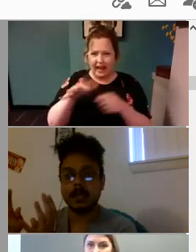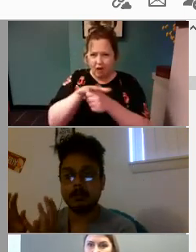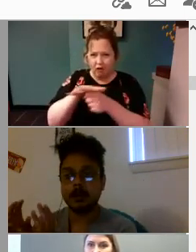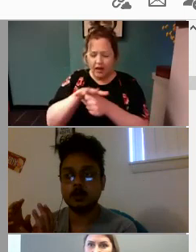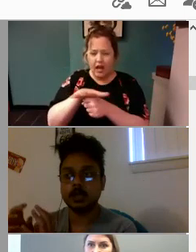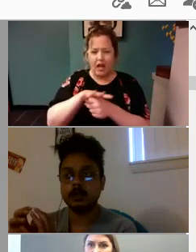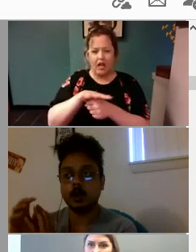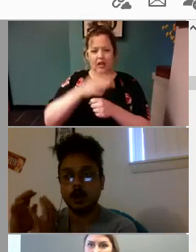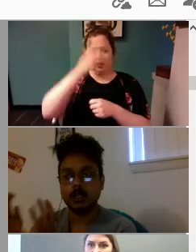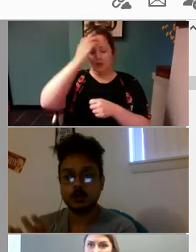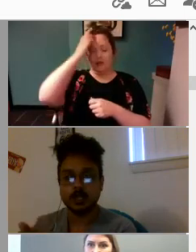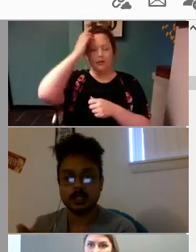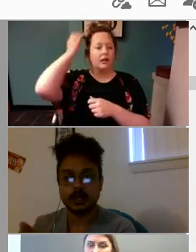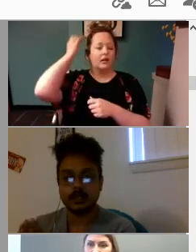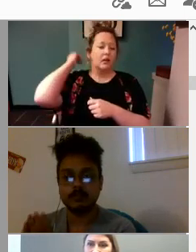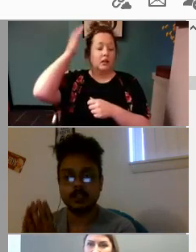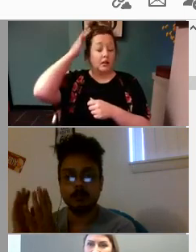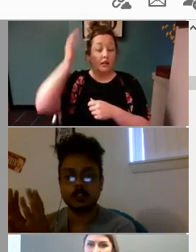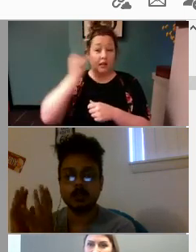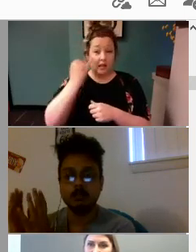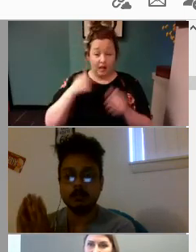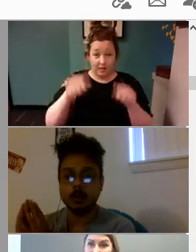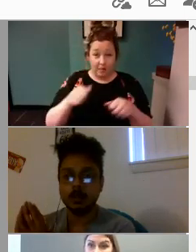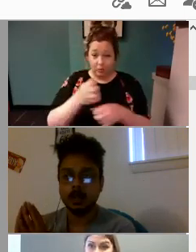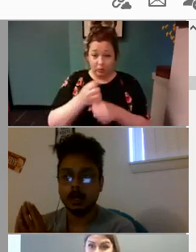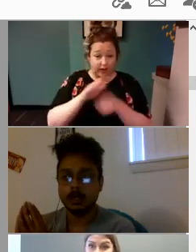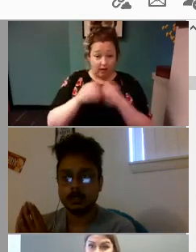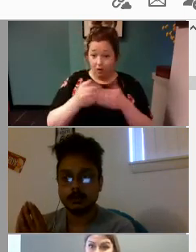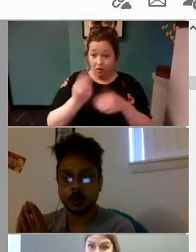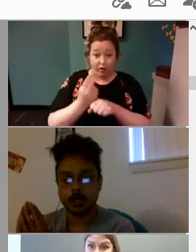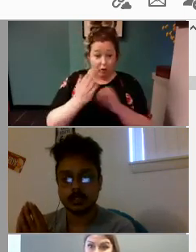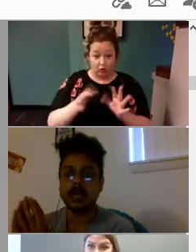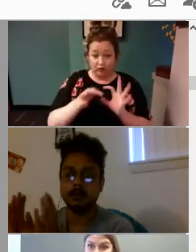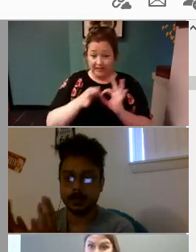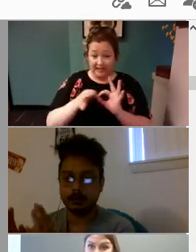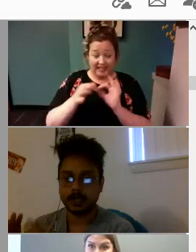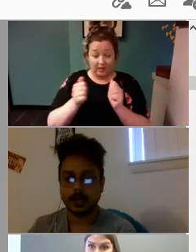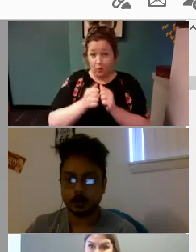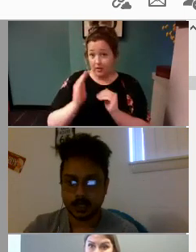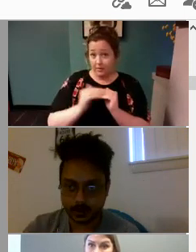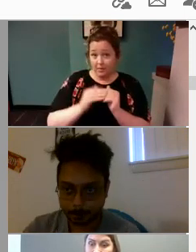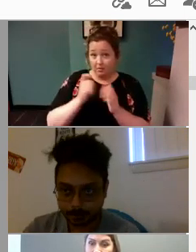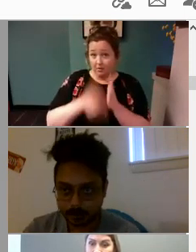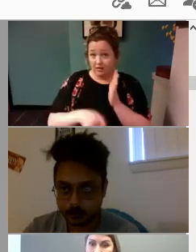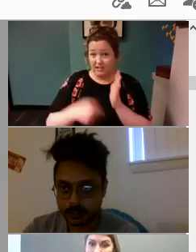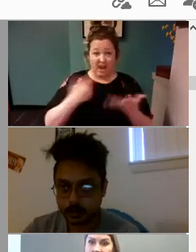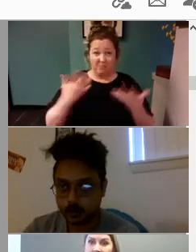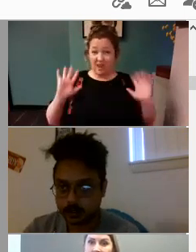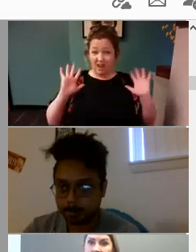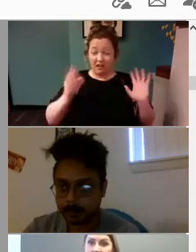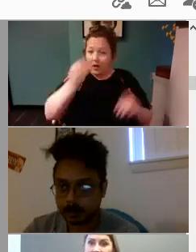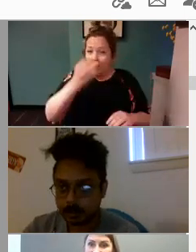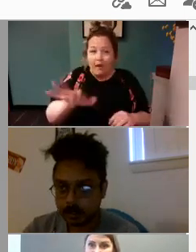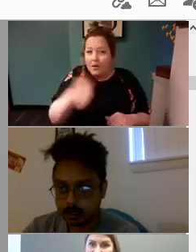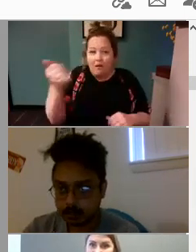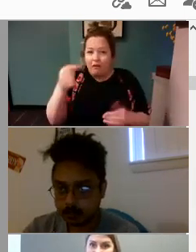As far as I am able to get all the users connected with the most minimum cost, I am done and I don't care. Right.